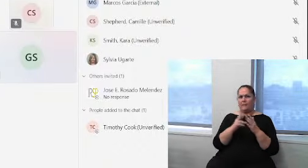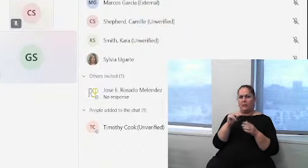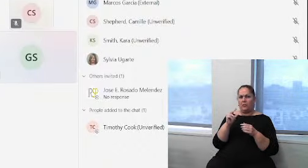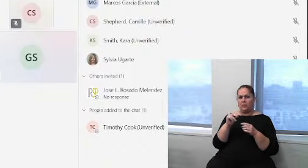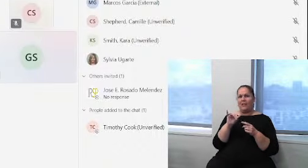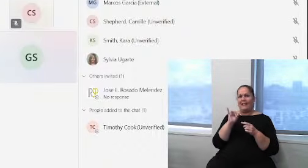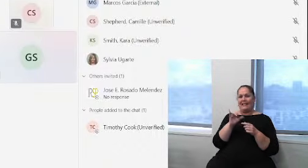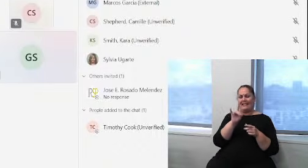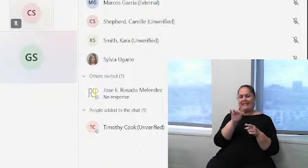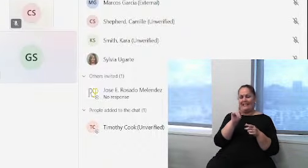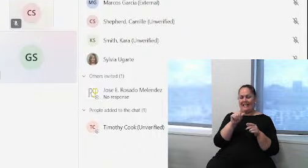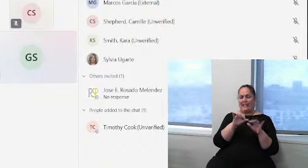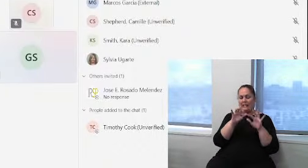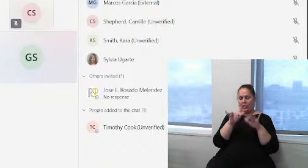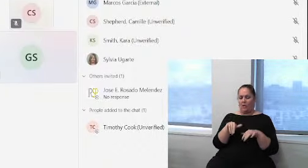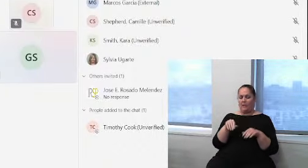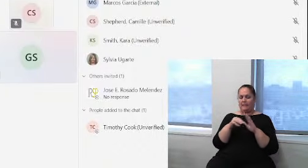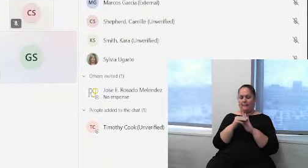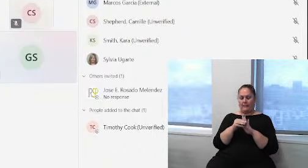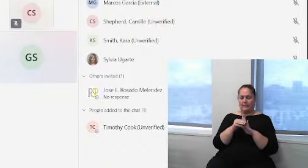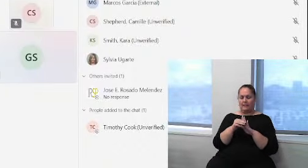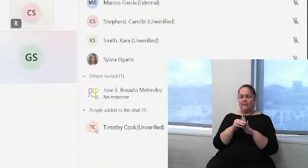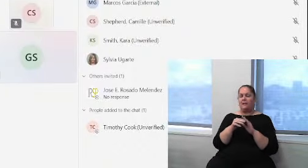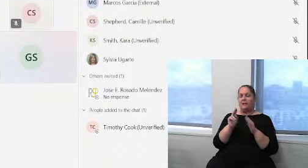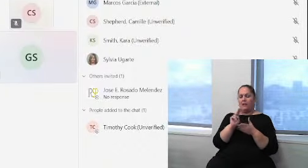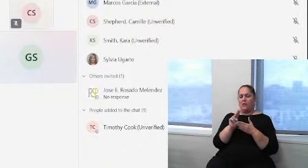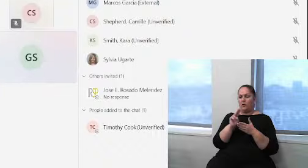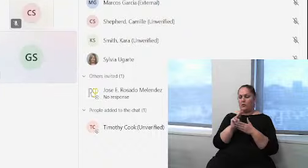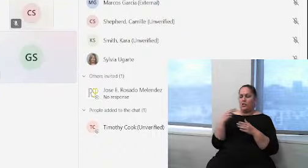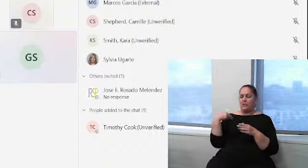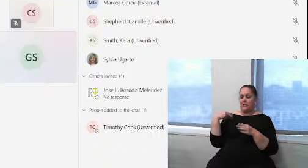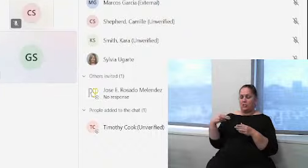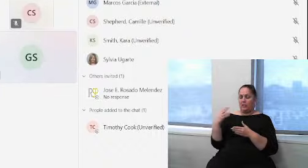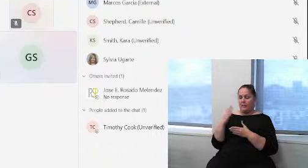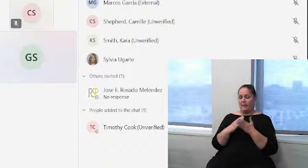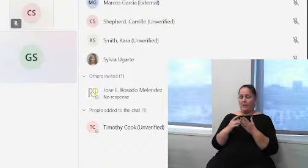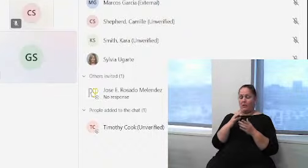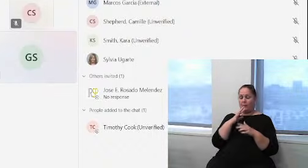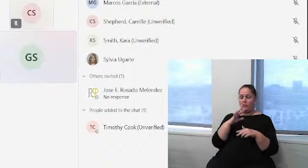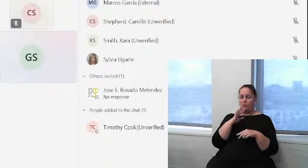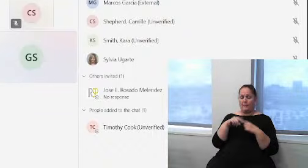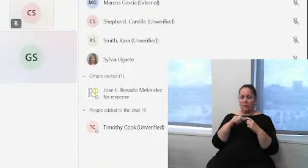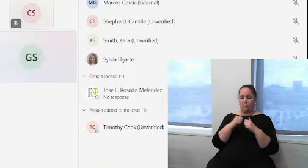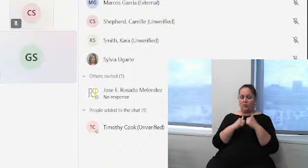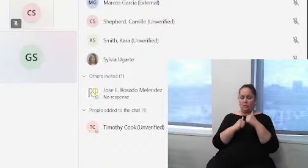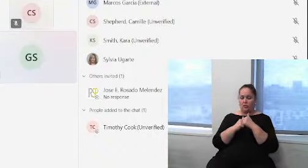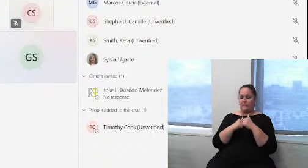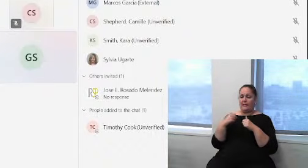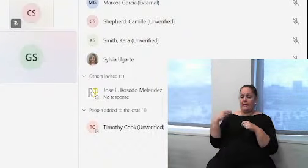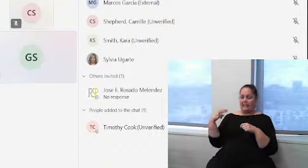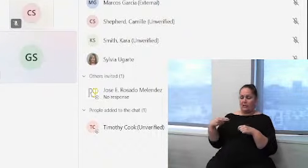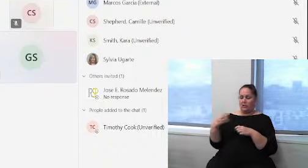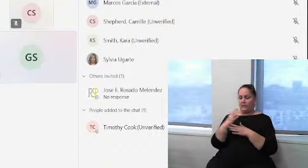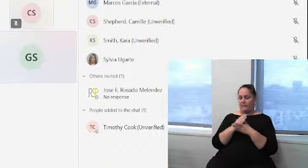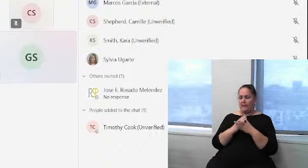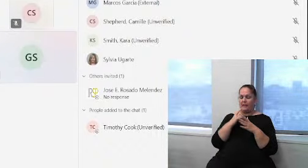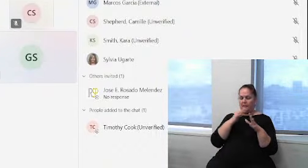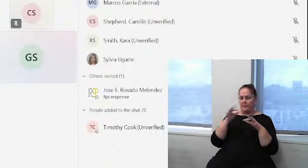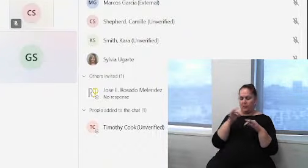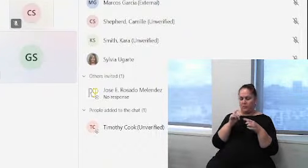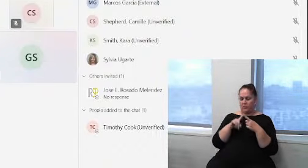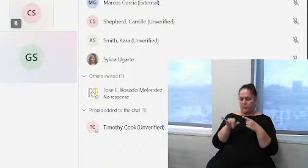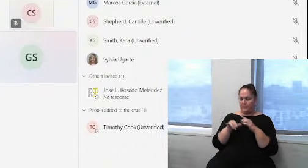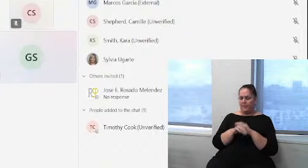That's not the historical piece of the judgment. That is the data that goes into the modeling, and then you would utilize the historical piece. When I say structured and the